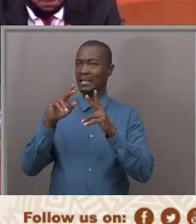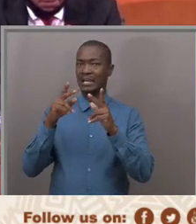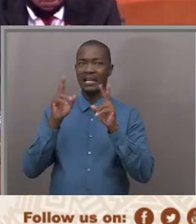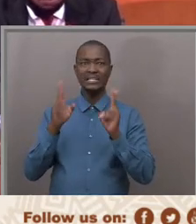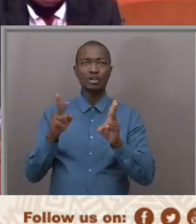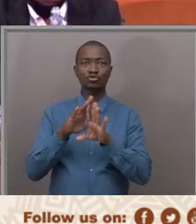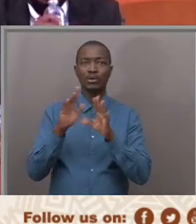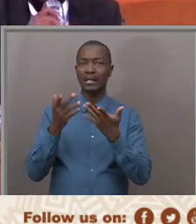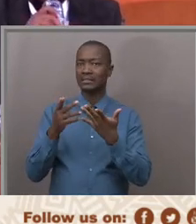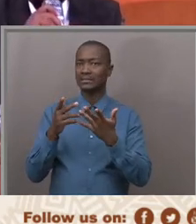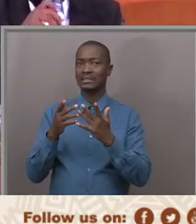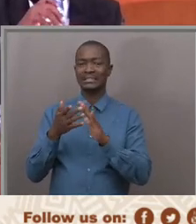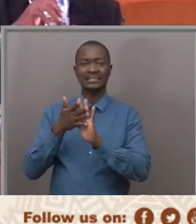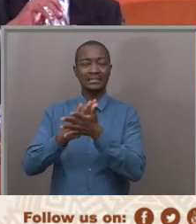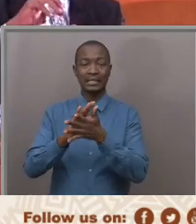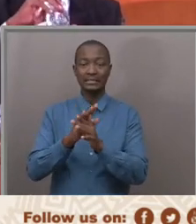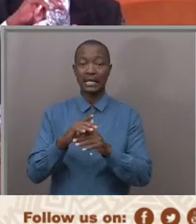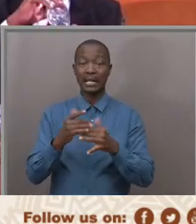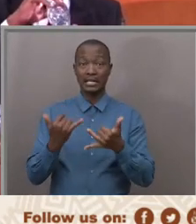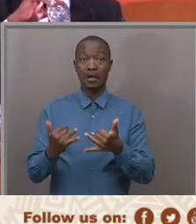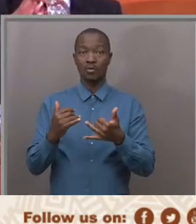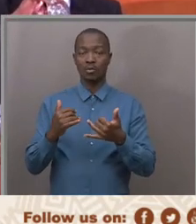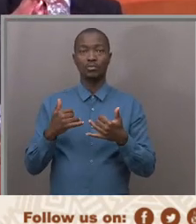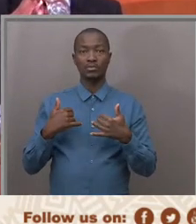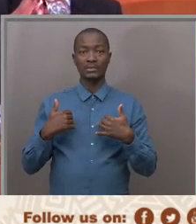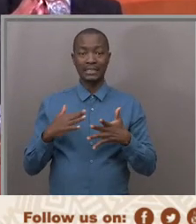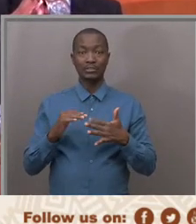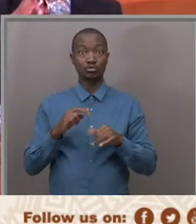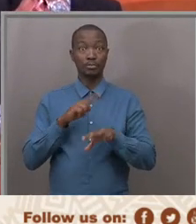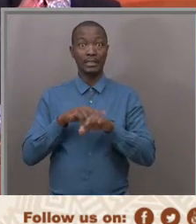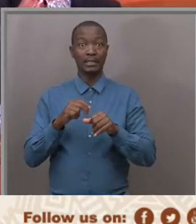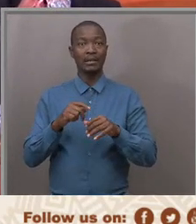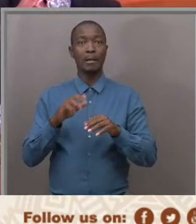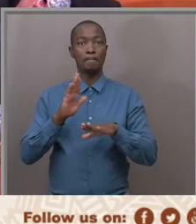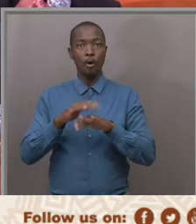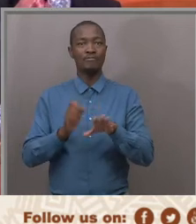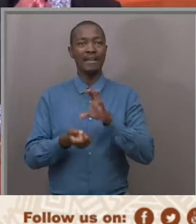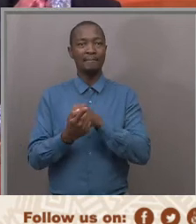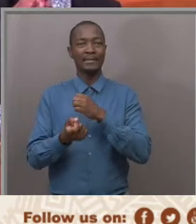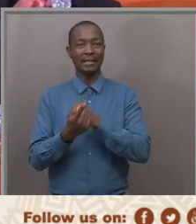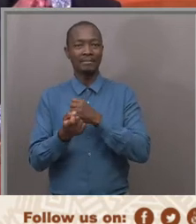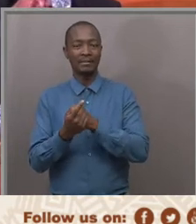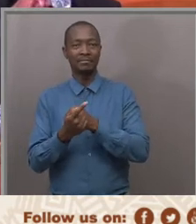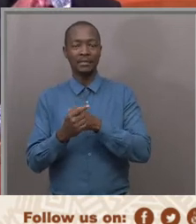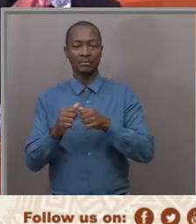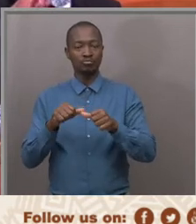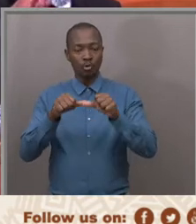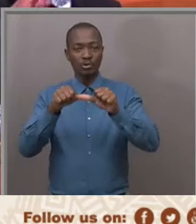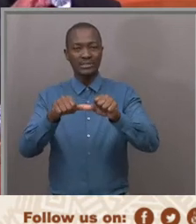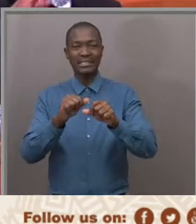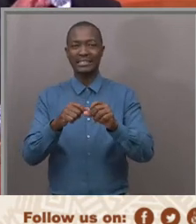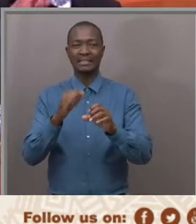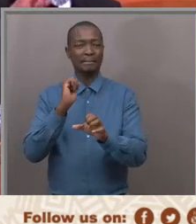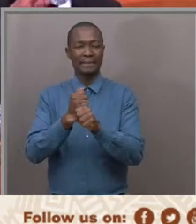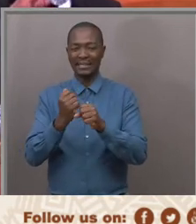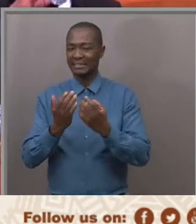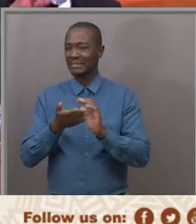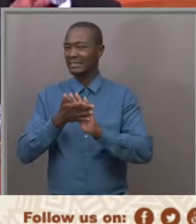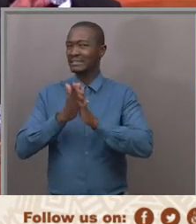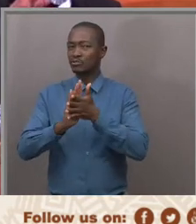more frequent feature of our times, constantly causing major disruptions and